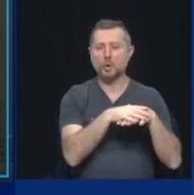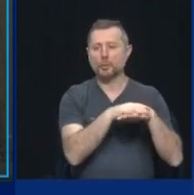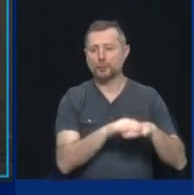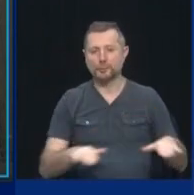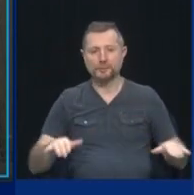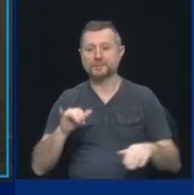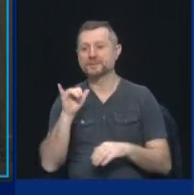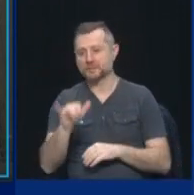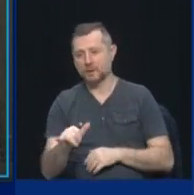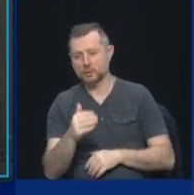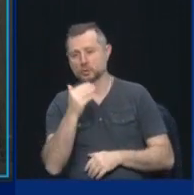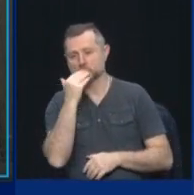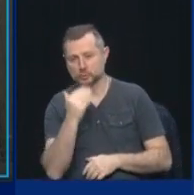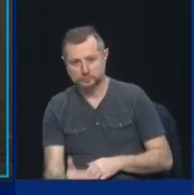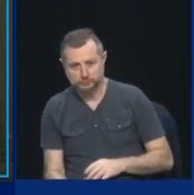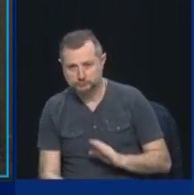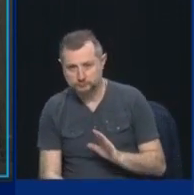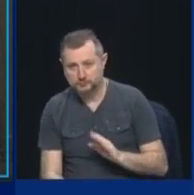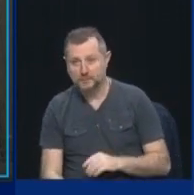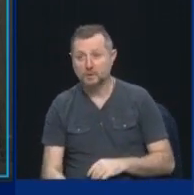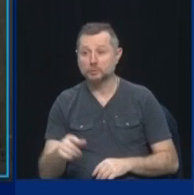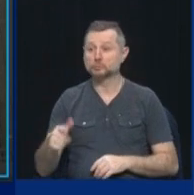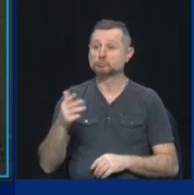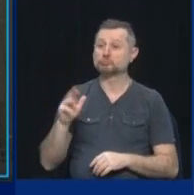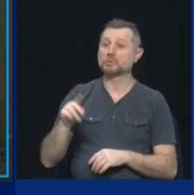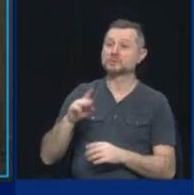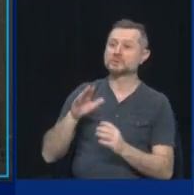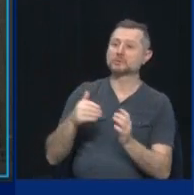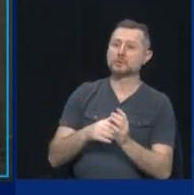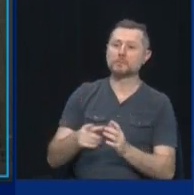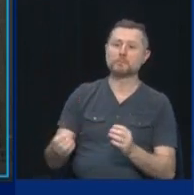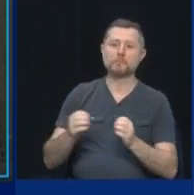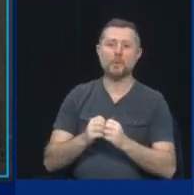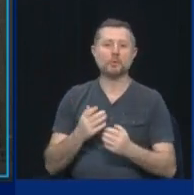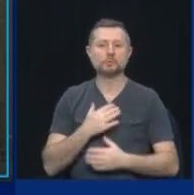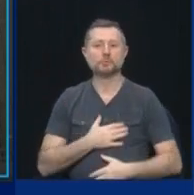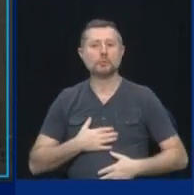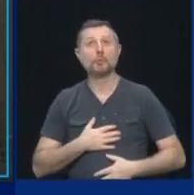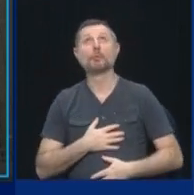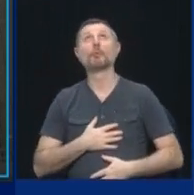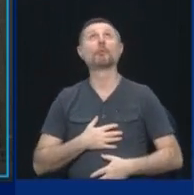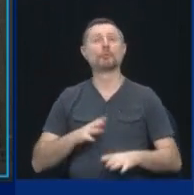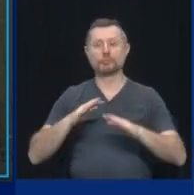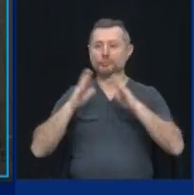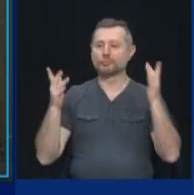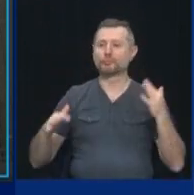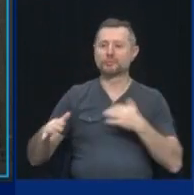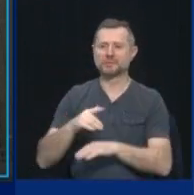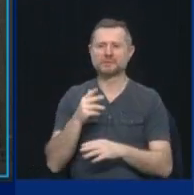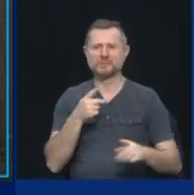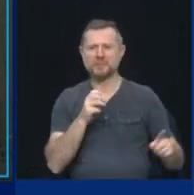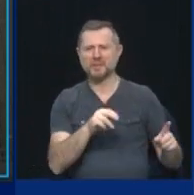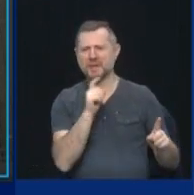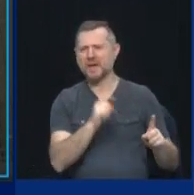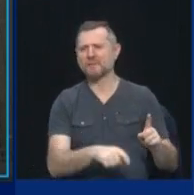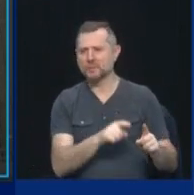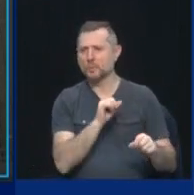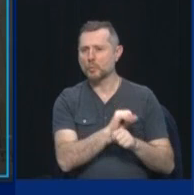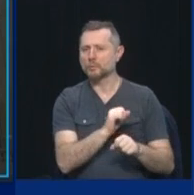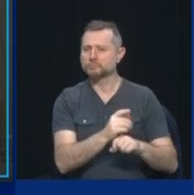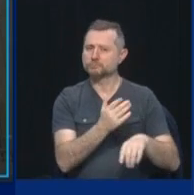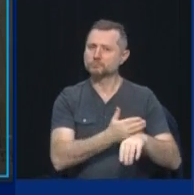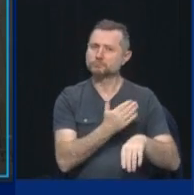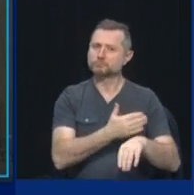because Grand Central is a much more pleasant experience than Penn right now, until we do the new Penn.